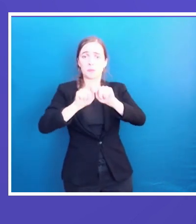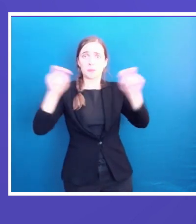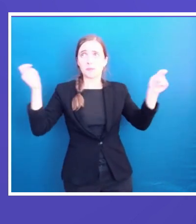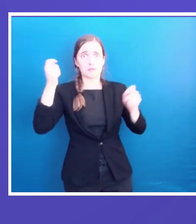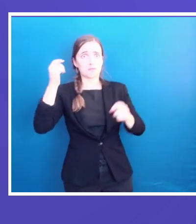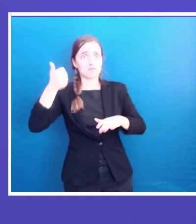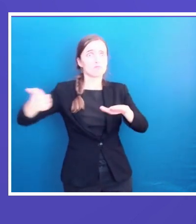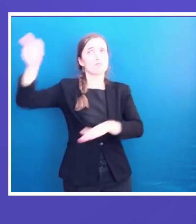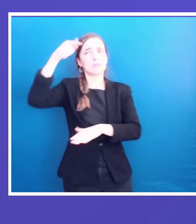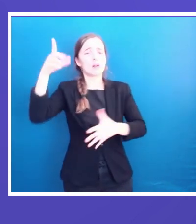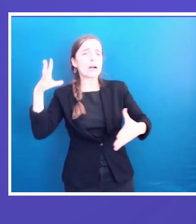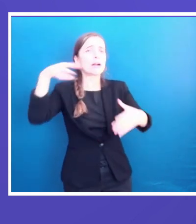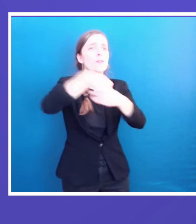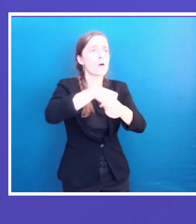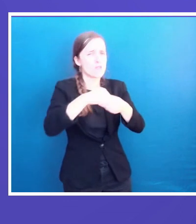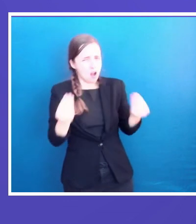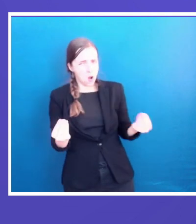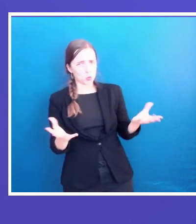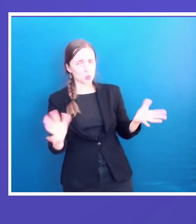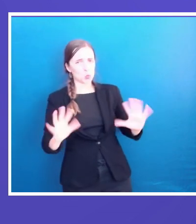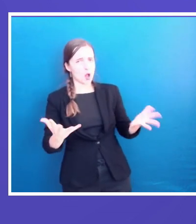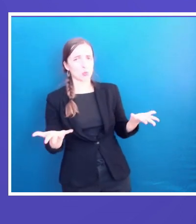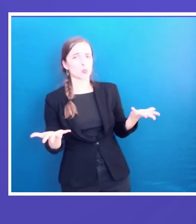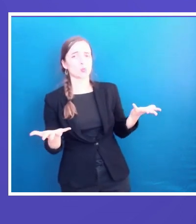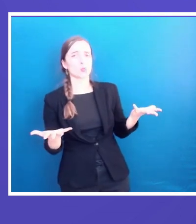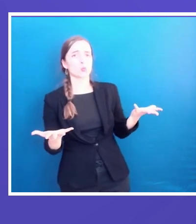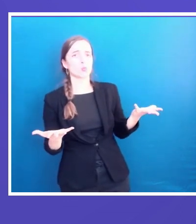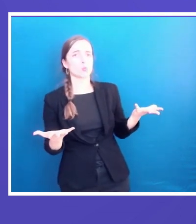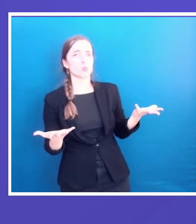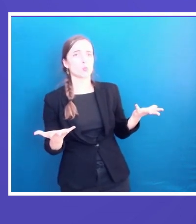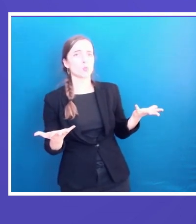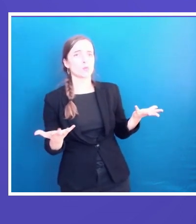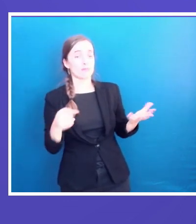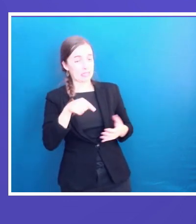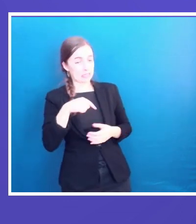And this question is asked by one of the participants.